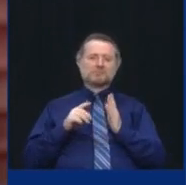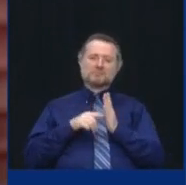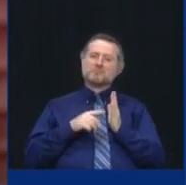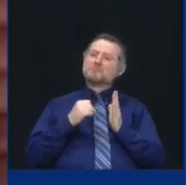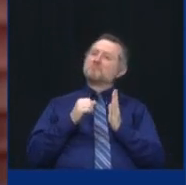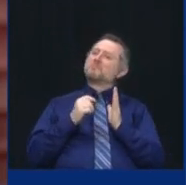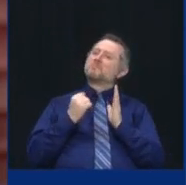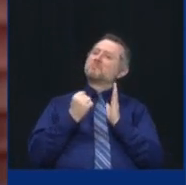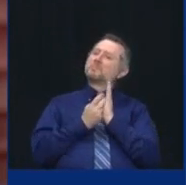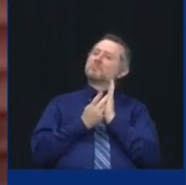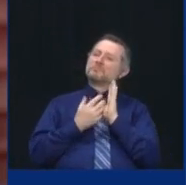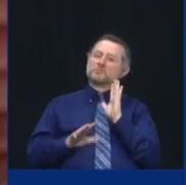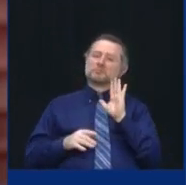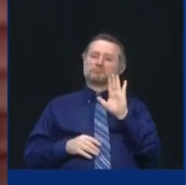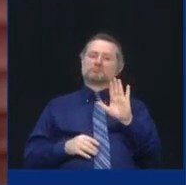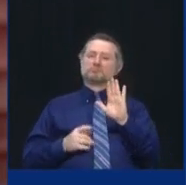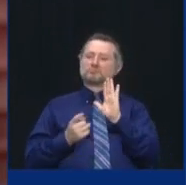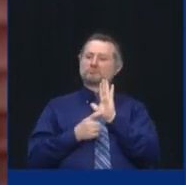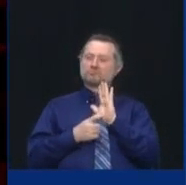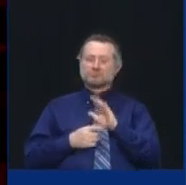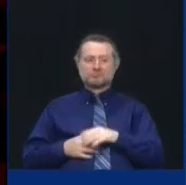door.